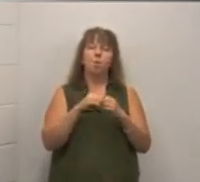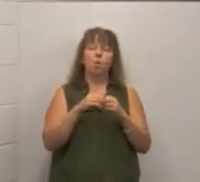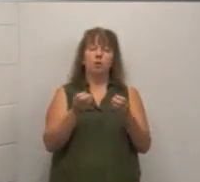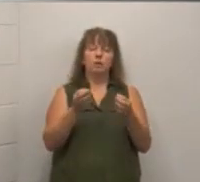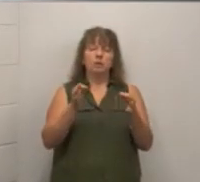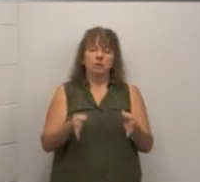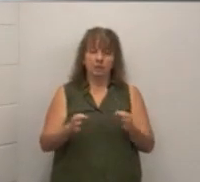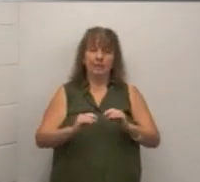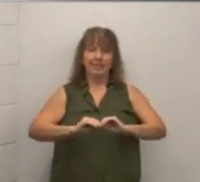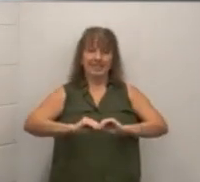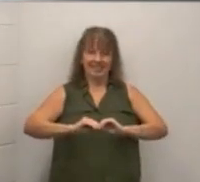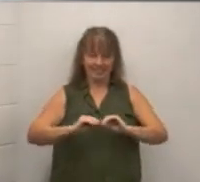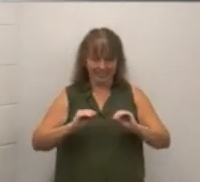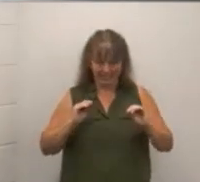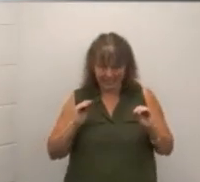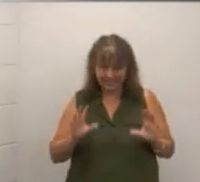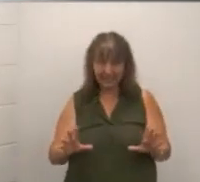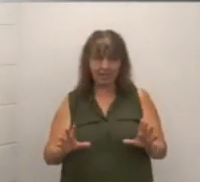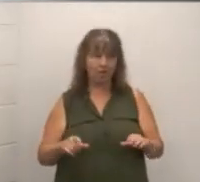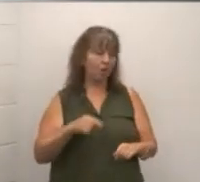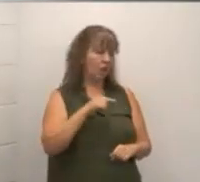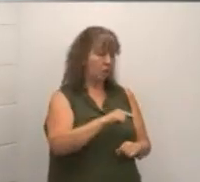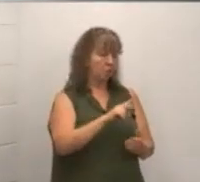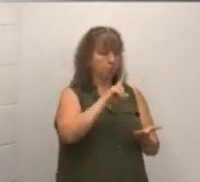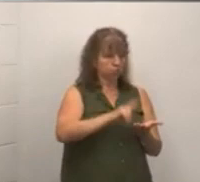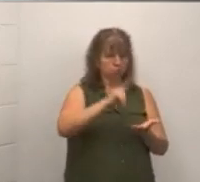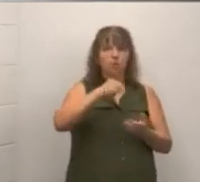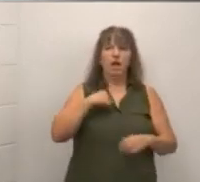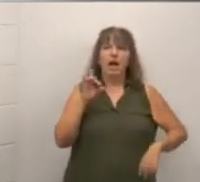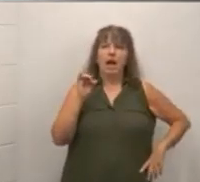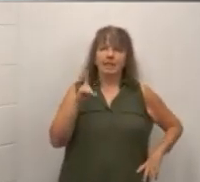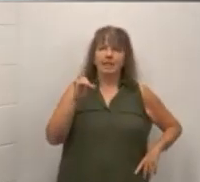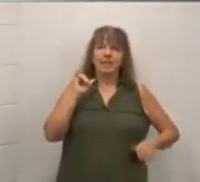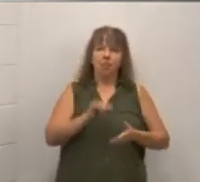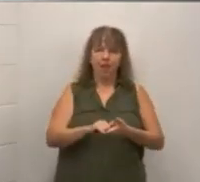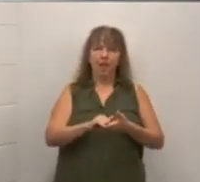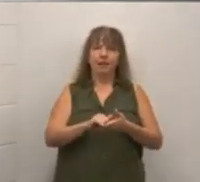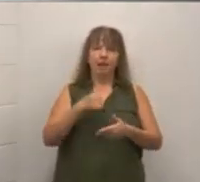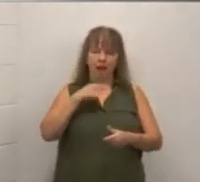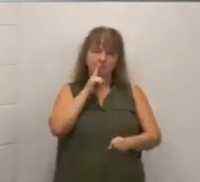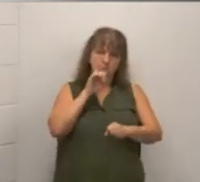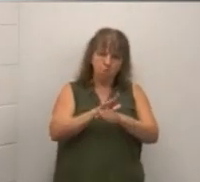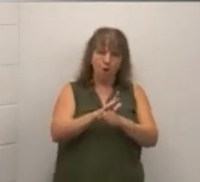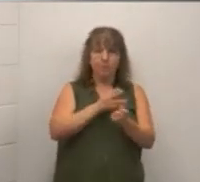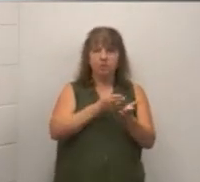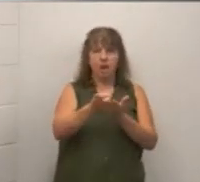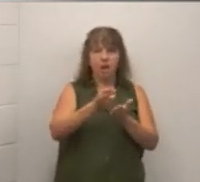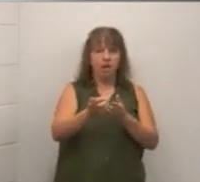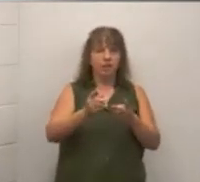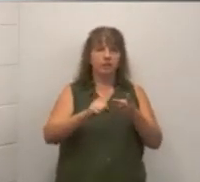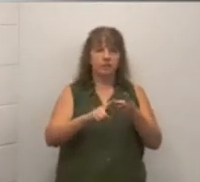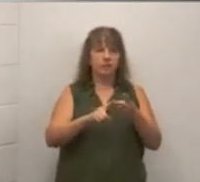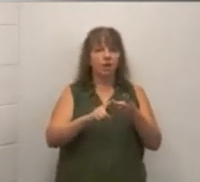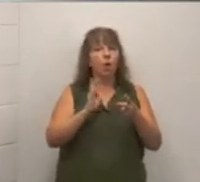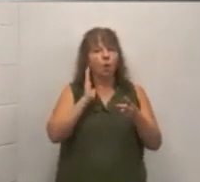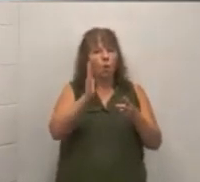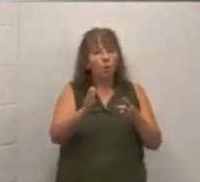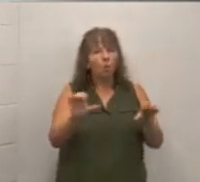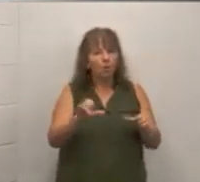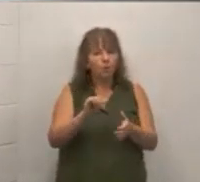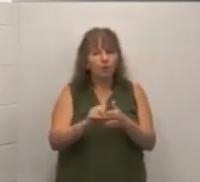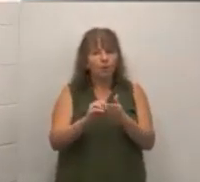class about having kids sign off on an academic honesty statement, particularly as it relates to their work in the remote